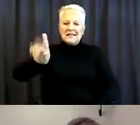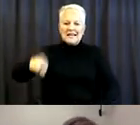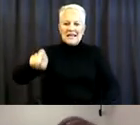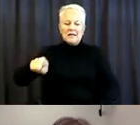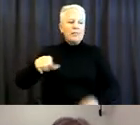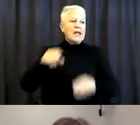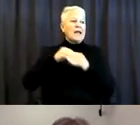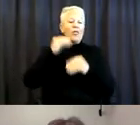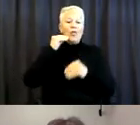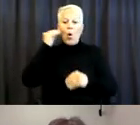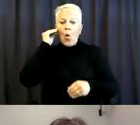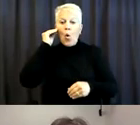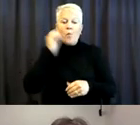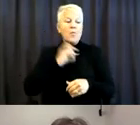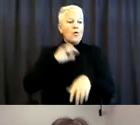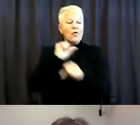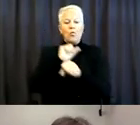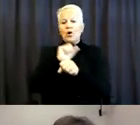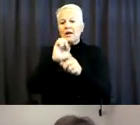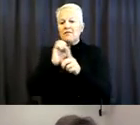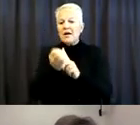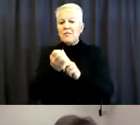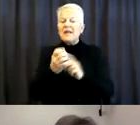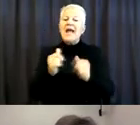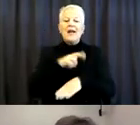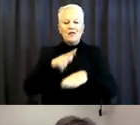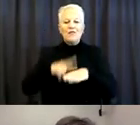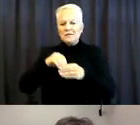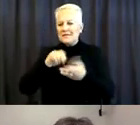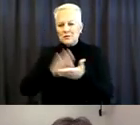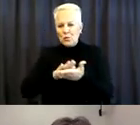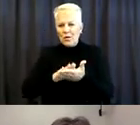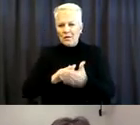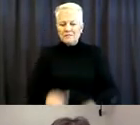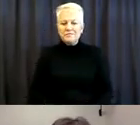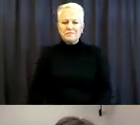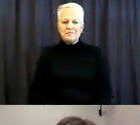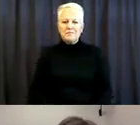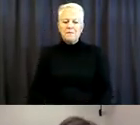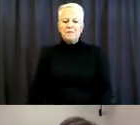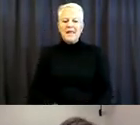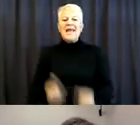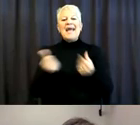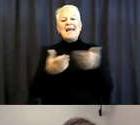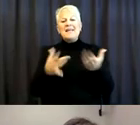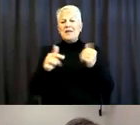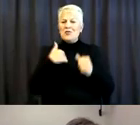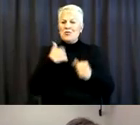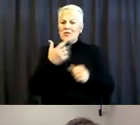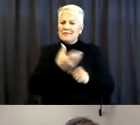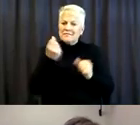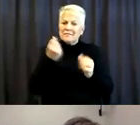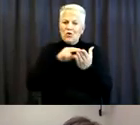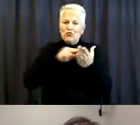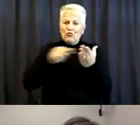home, in the work environment, and certainly in school. So anything you can get your hands on by